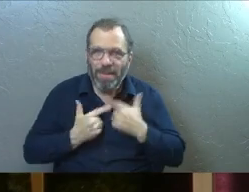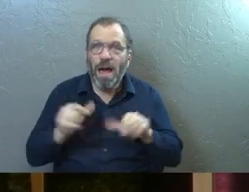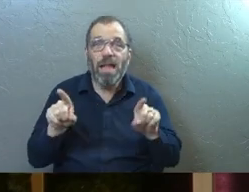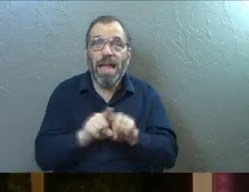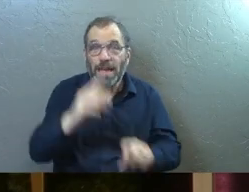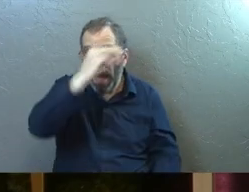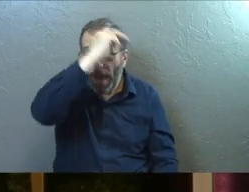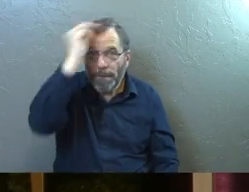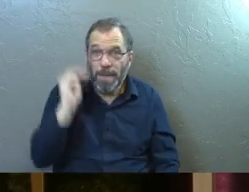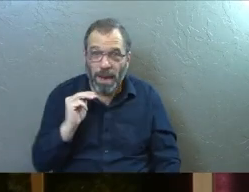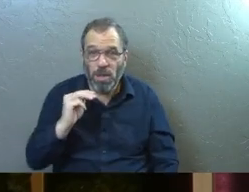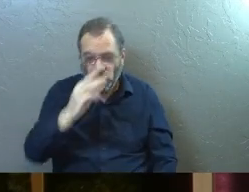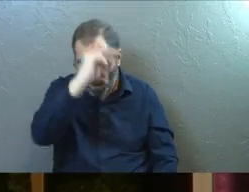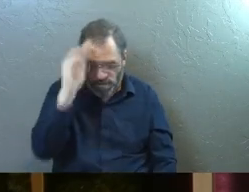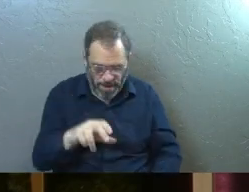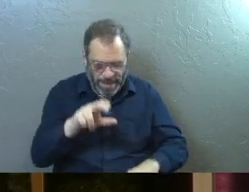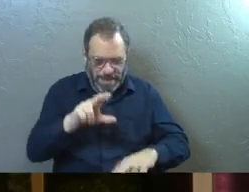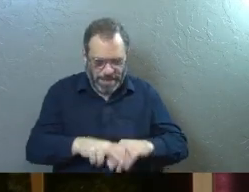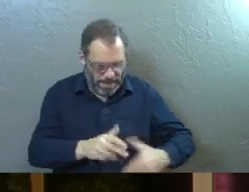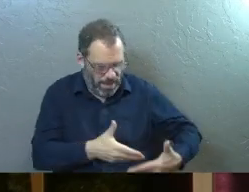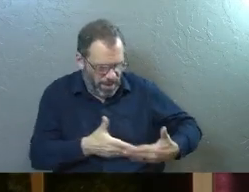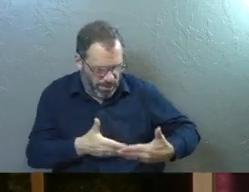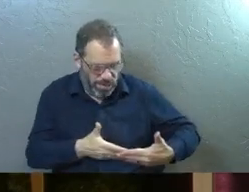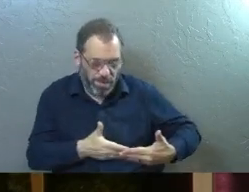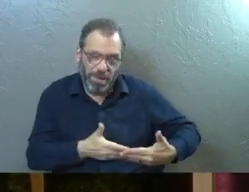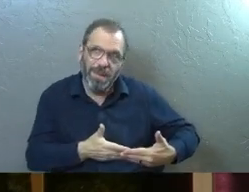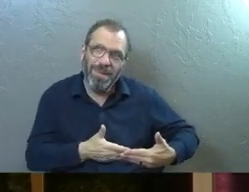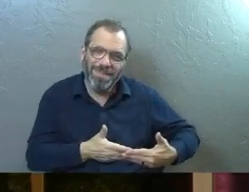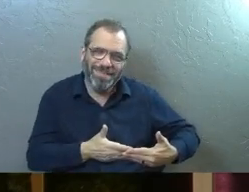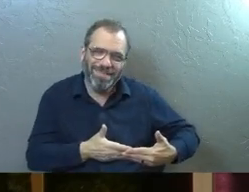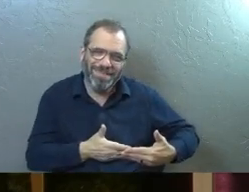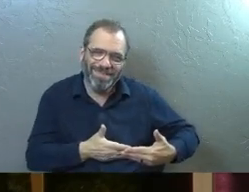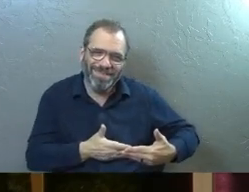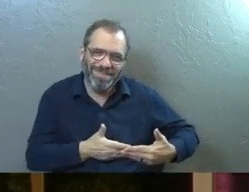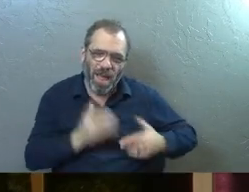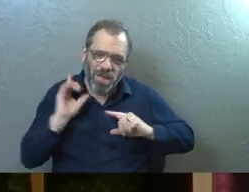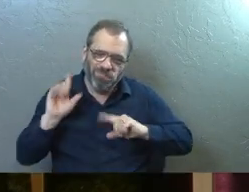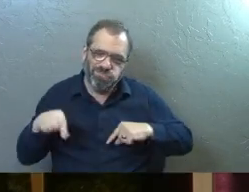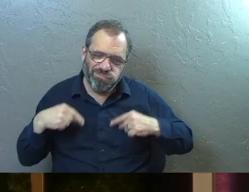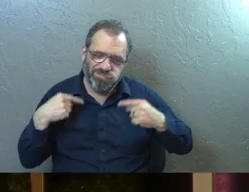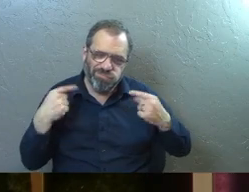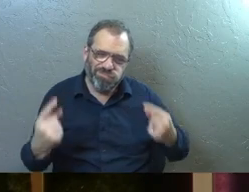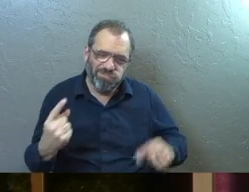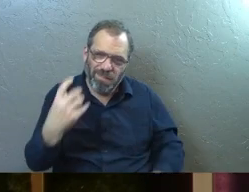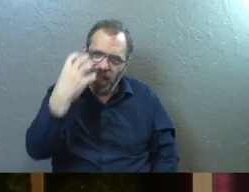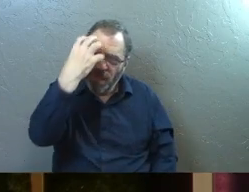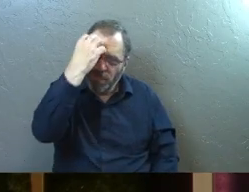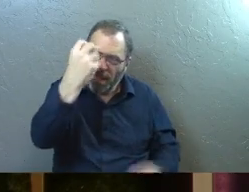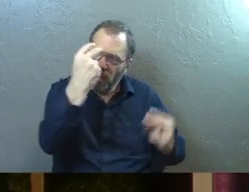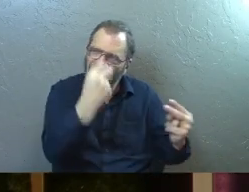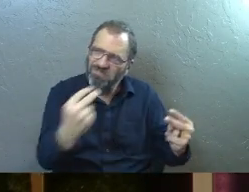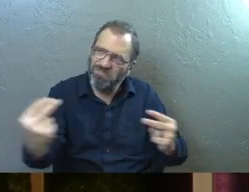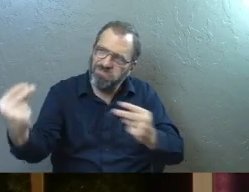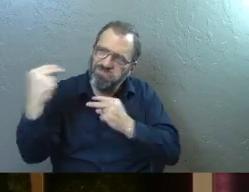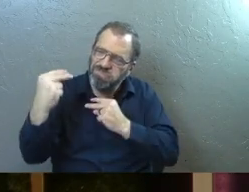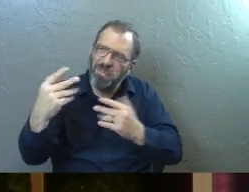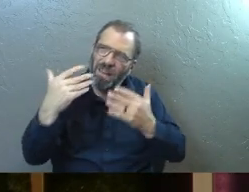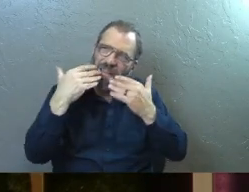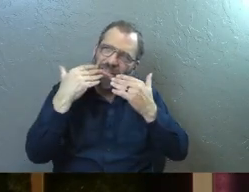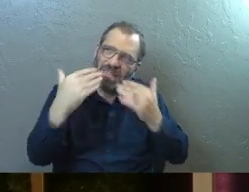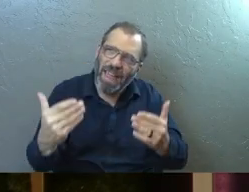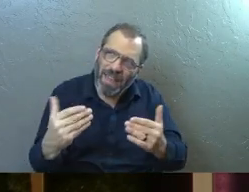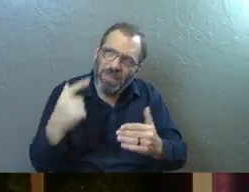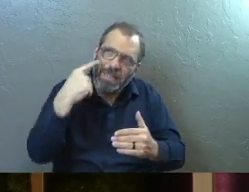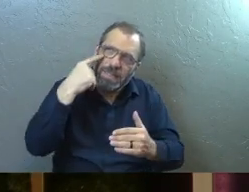Mary. And she gets to that spot in that moment, in that manger, and she goes, all of this, I'm going to store it up. And she's so thankful, and